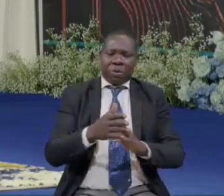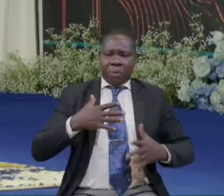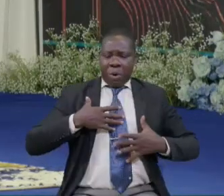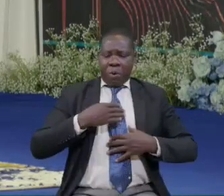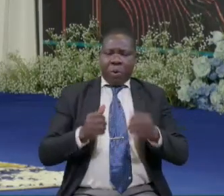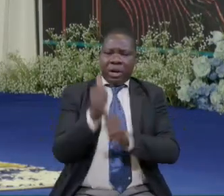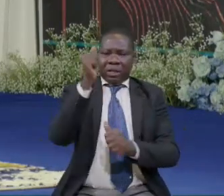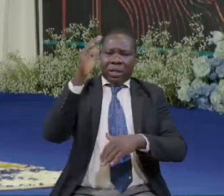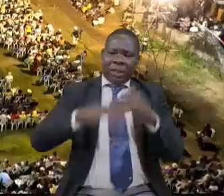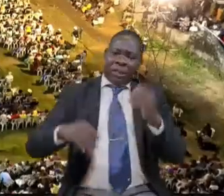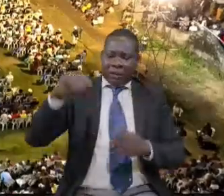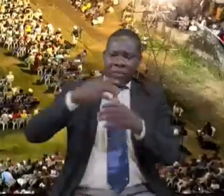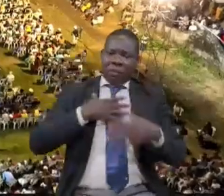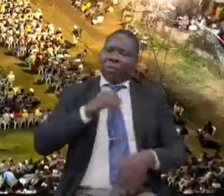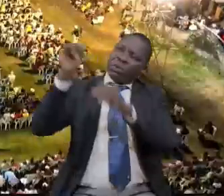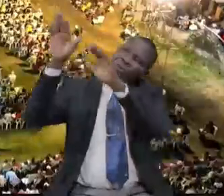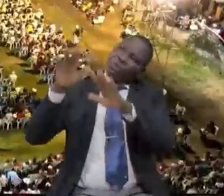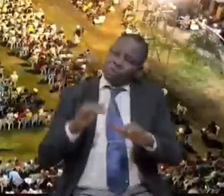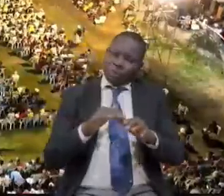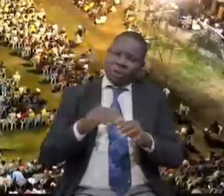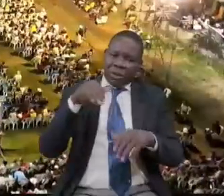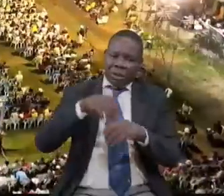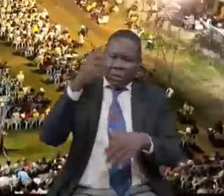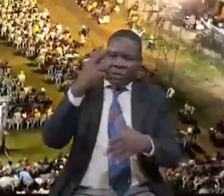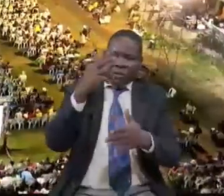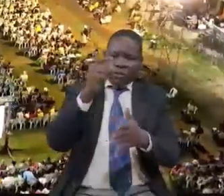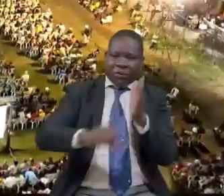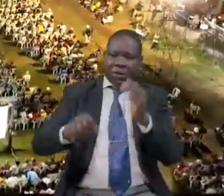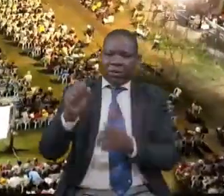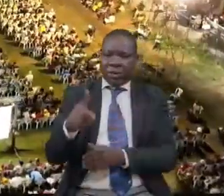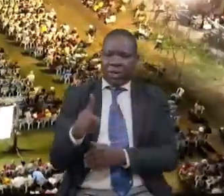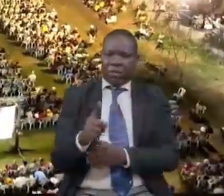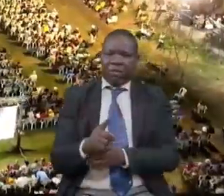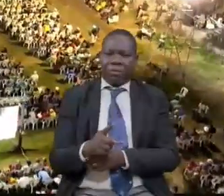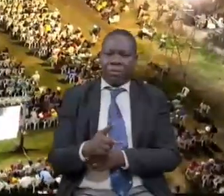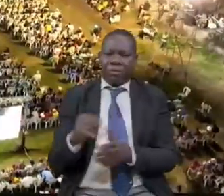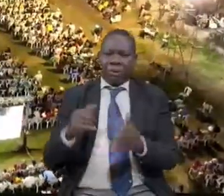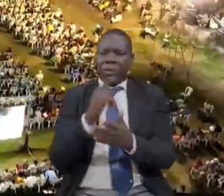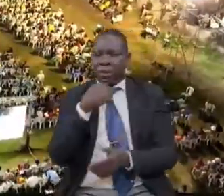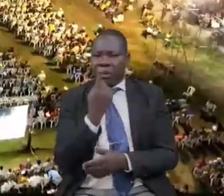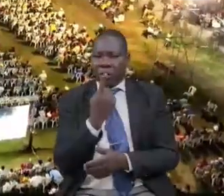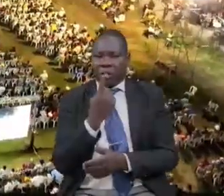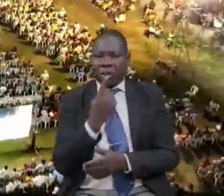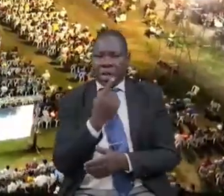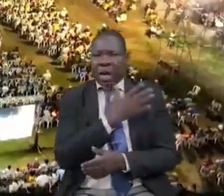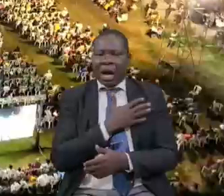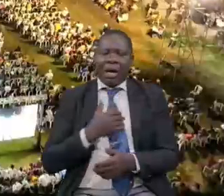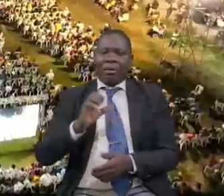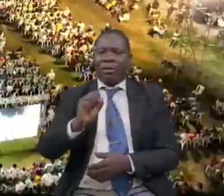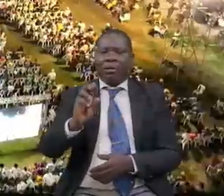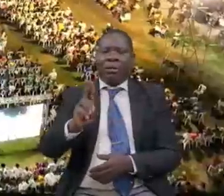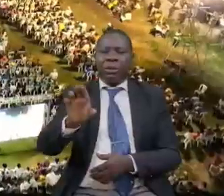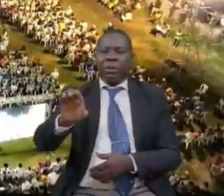at verse 11. In verse 11, it says, and such were some of